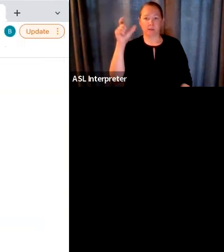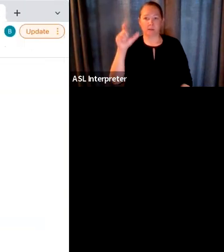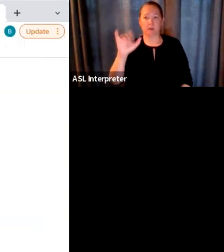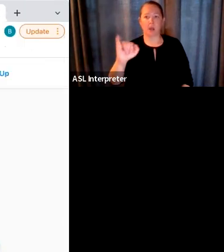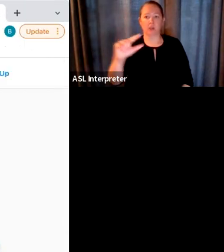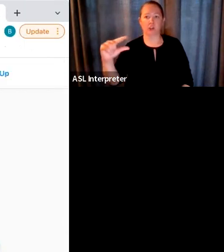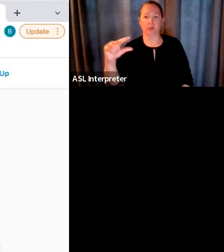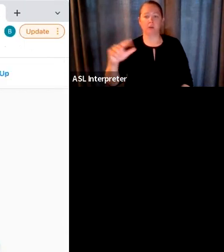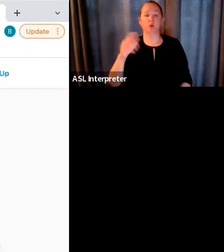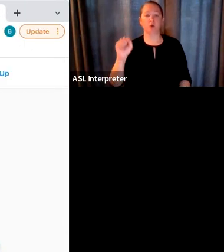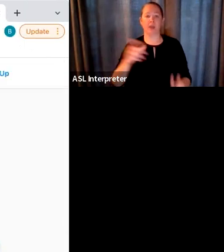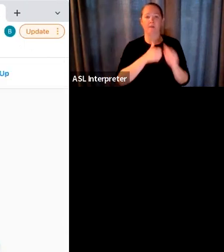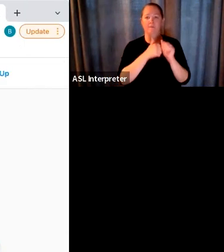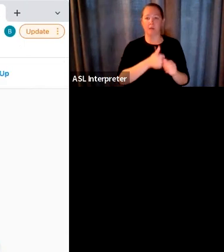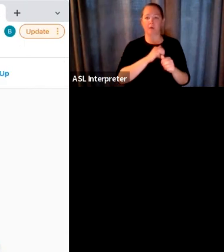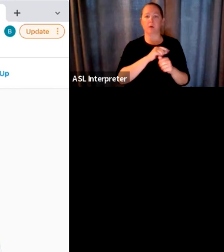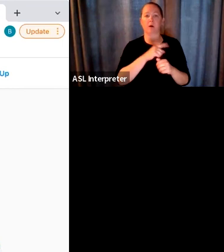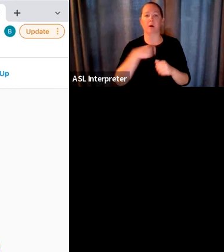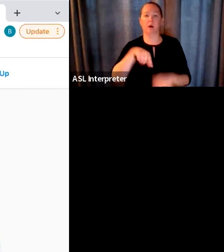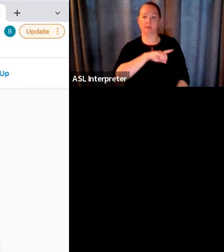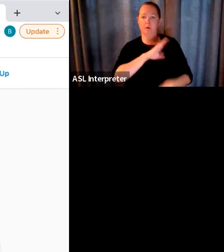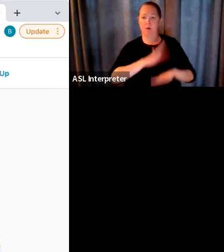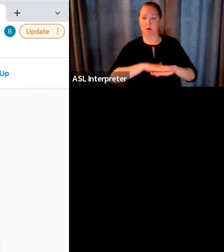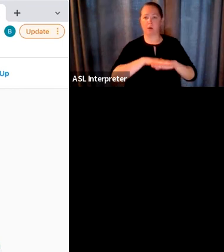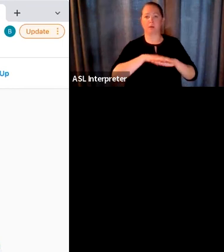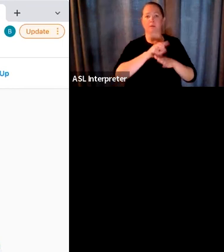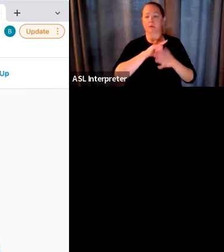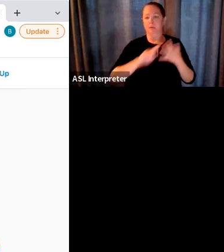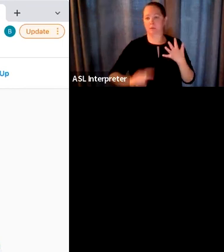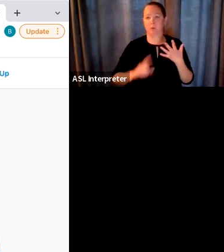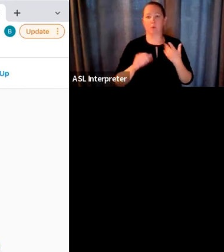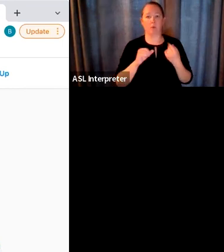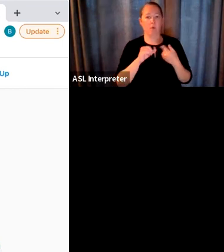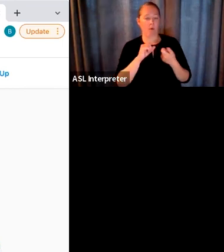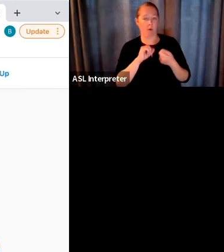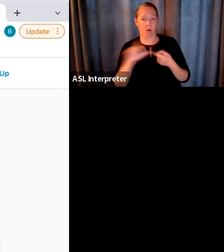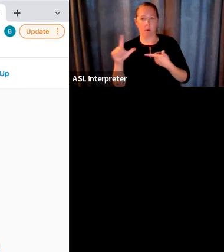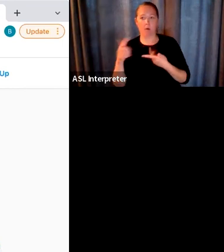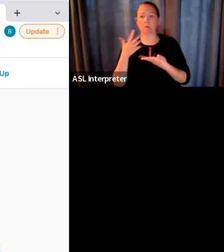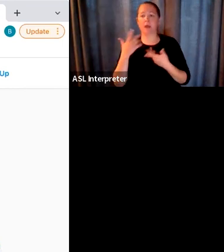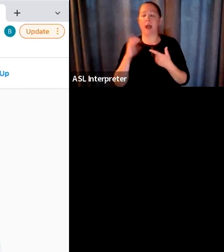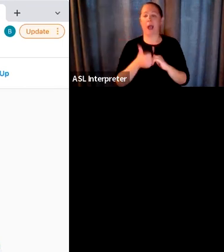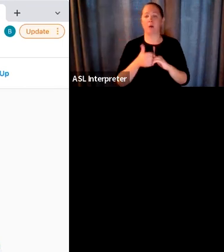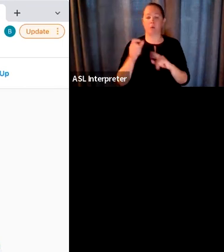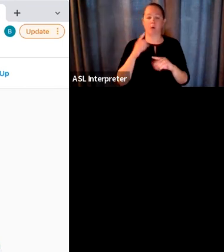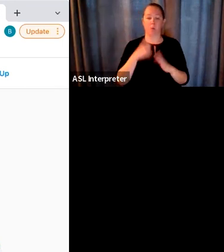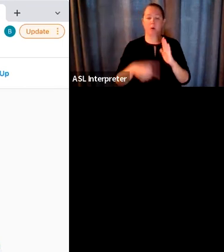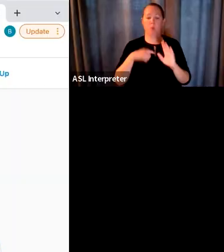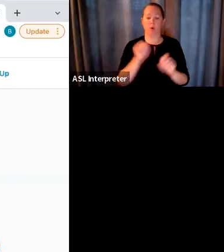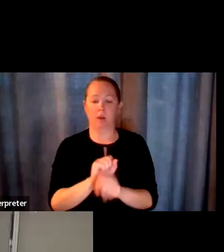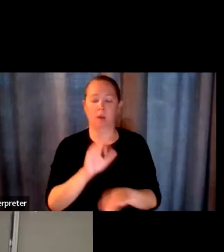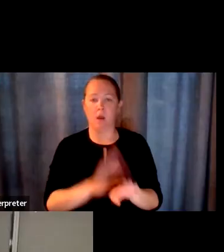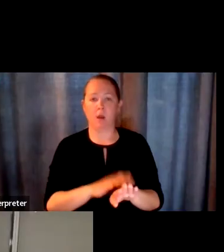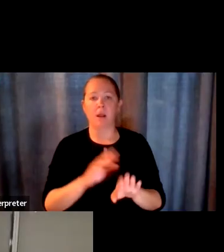follow us on any or all of those to stay up to date on what it is that we're working on, how you can take action, and things you can share with the folks in your